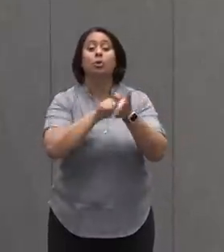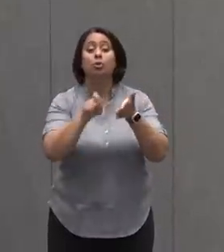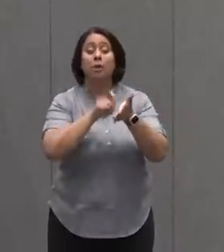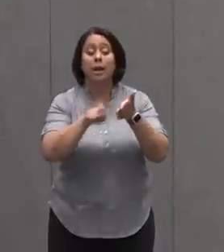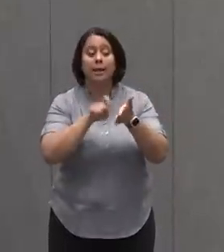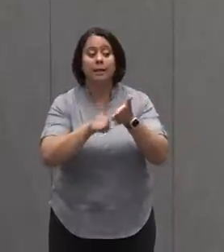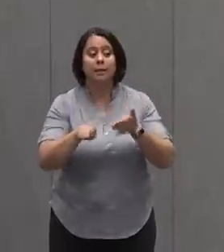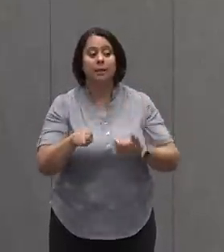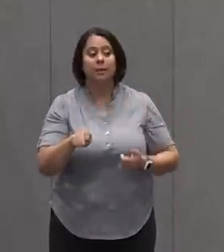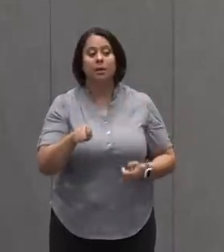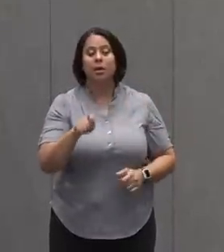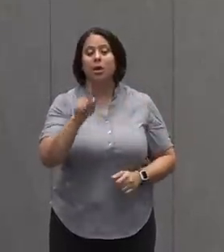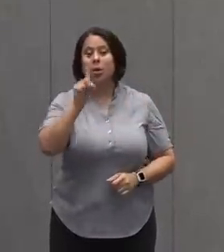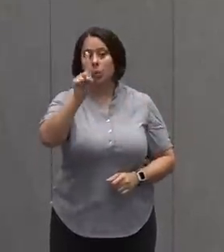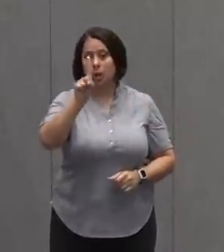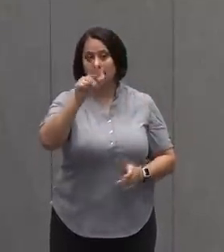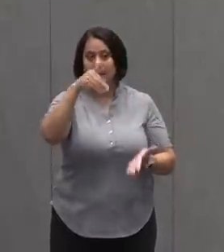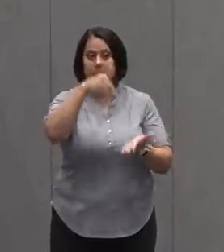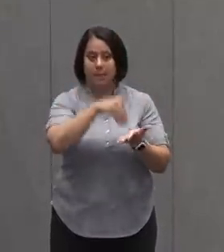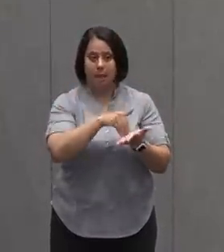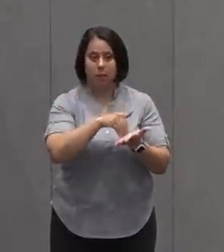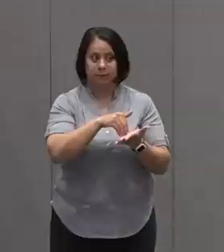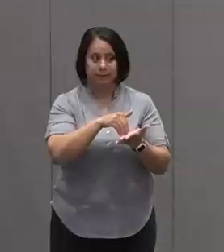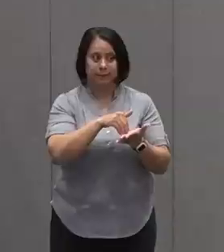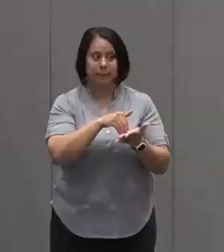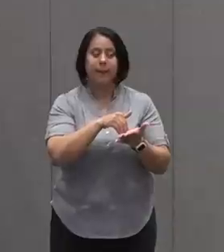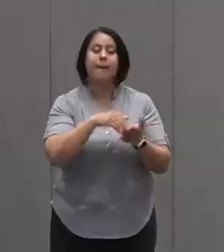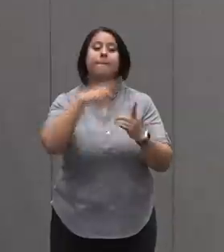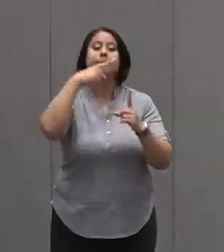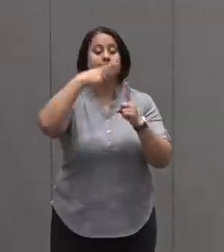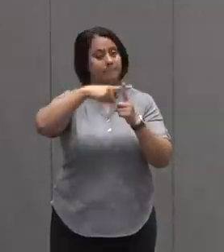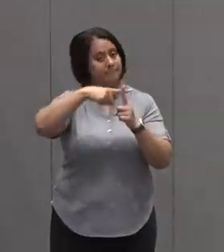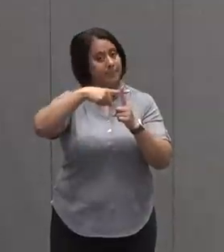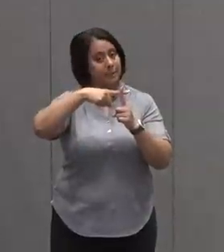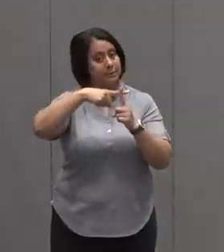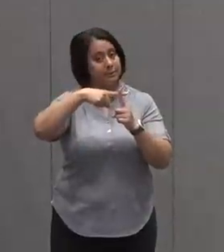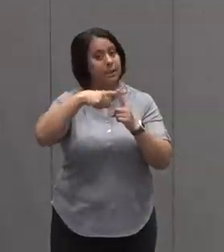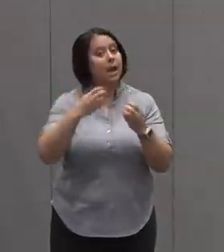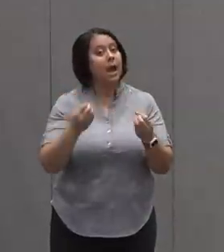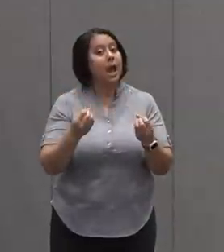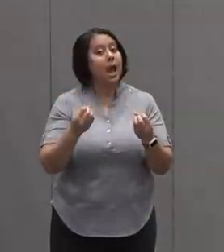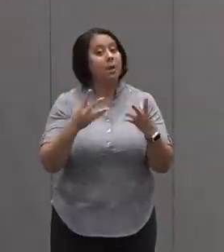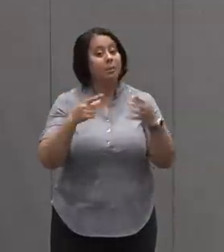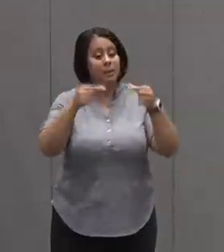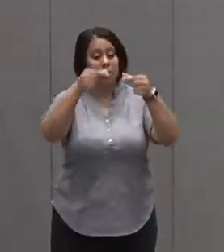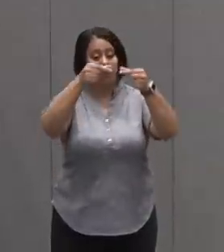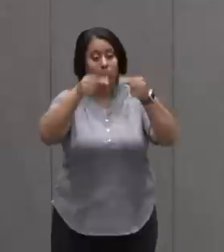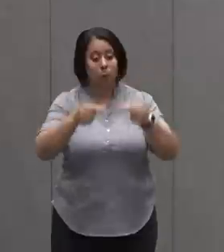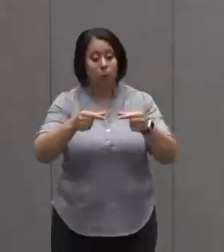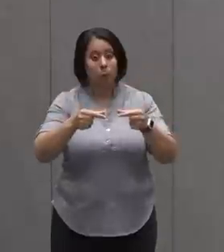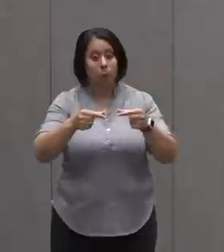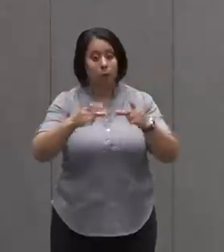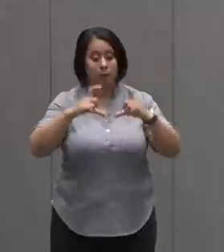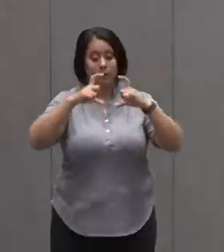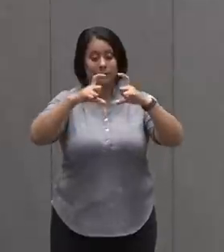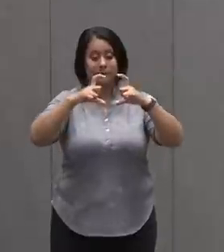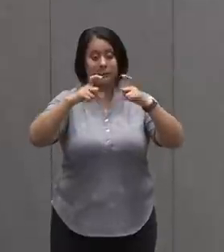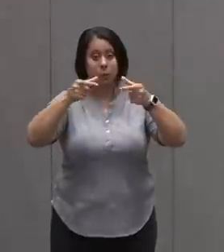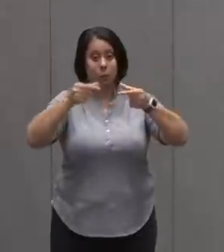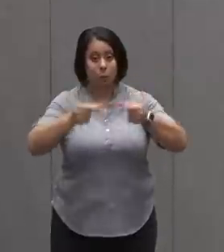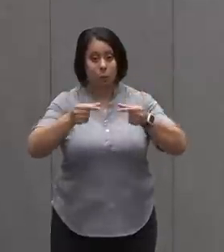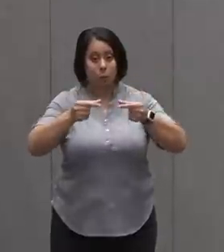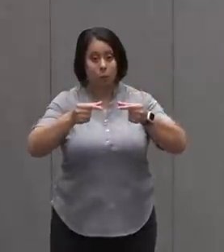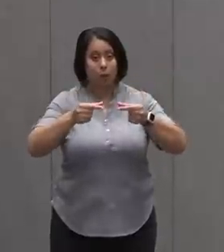was 1,000 plus how many flats? Our flats, remember, are